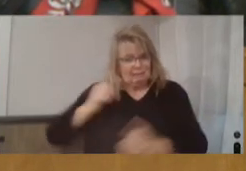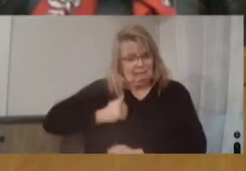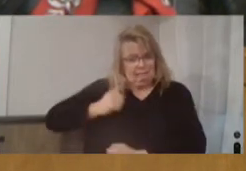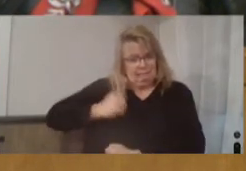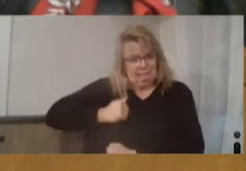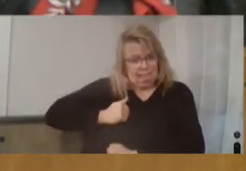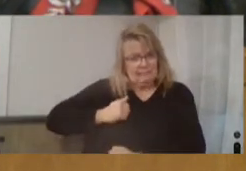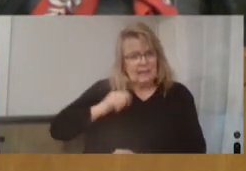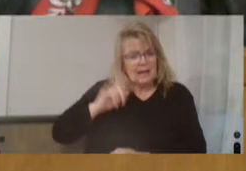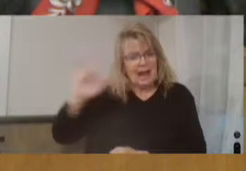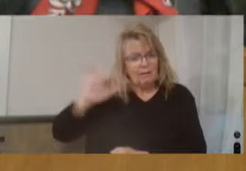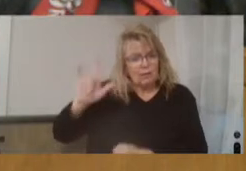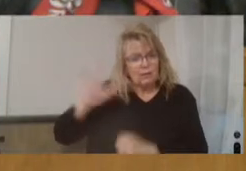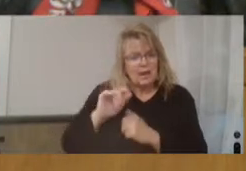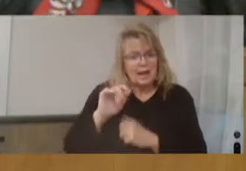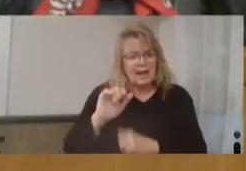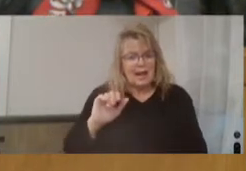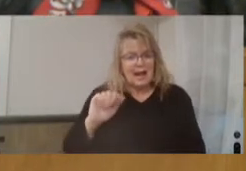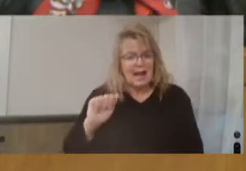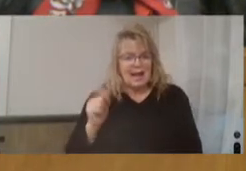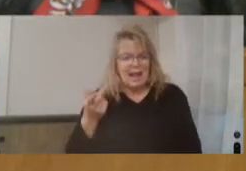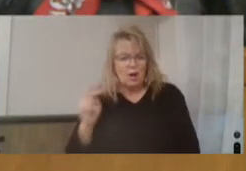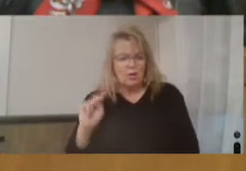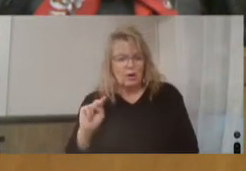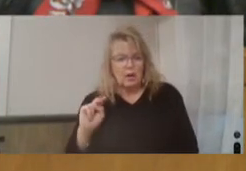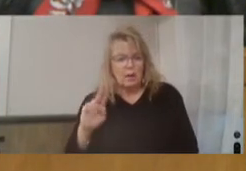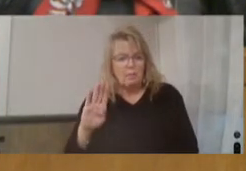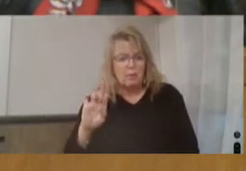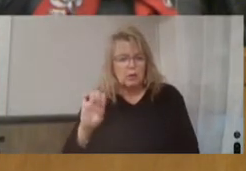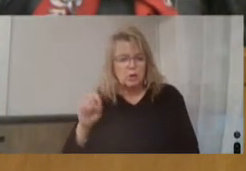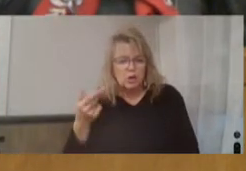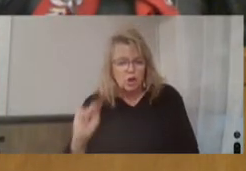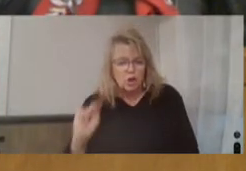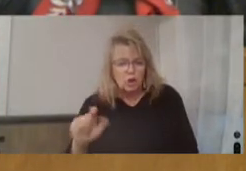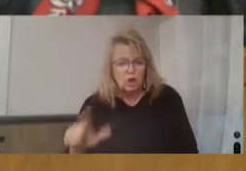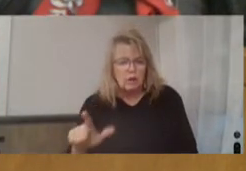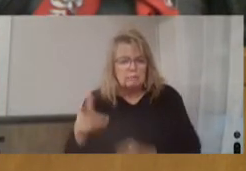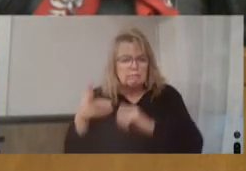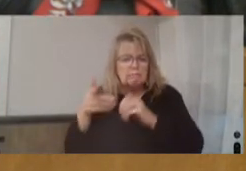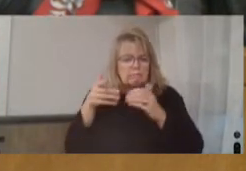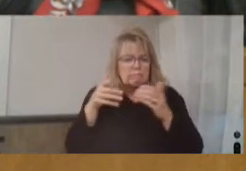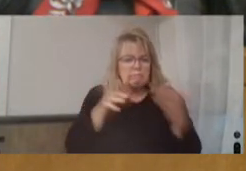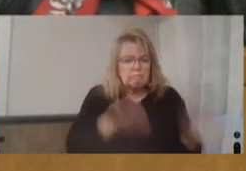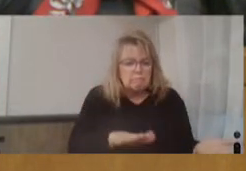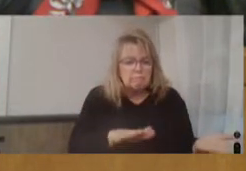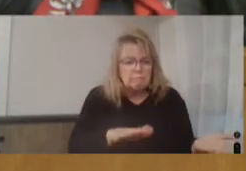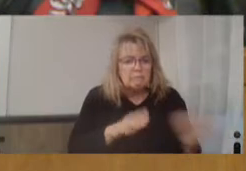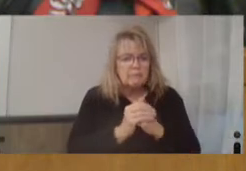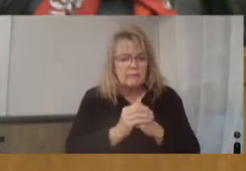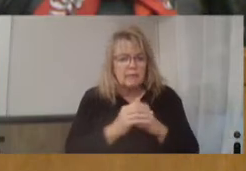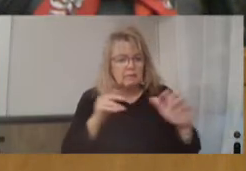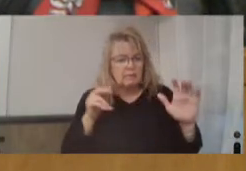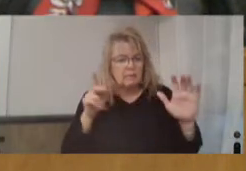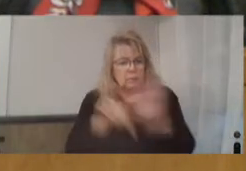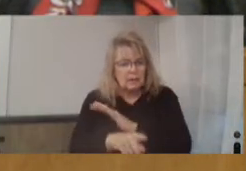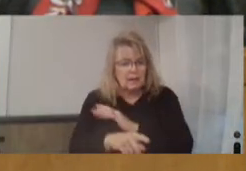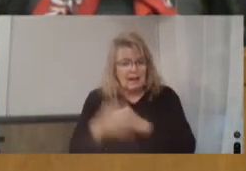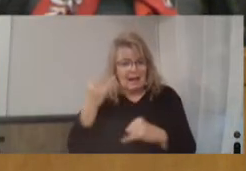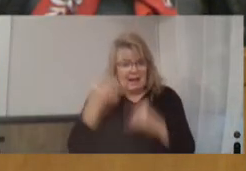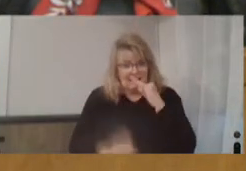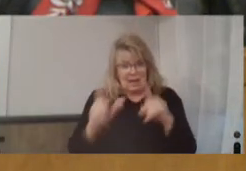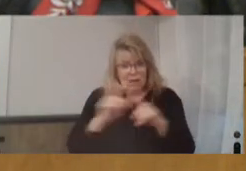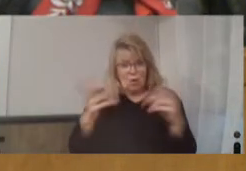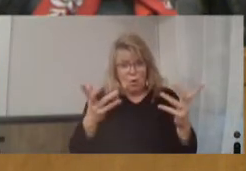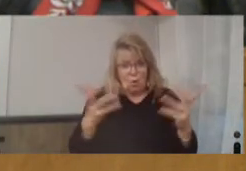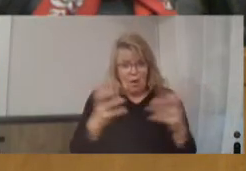name of Aaron Bushnell passed away in a courageous show of protest against this genocide, his last words were,